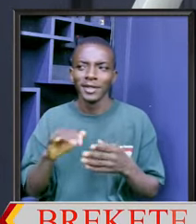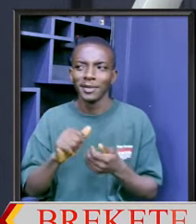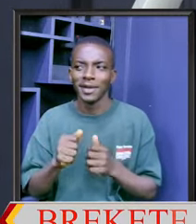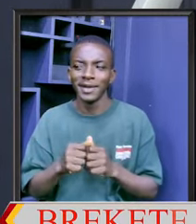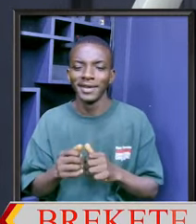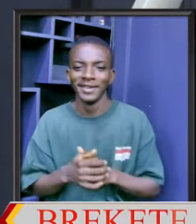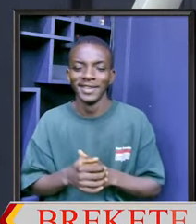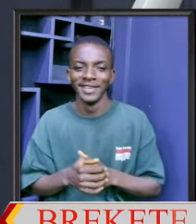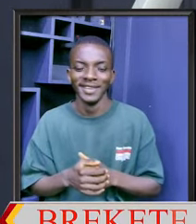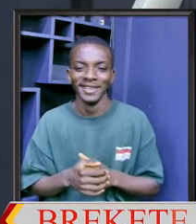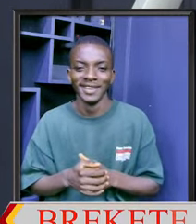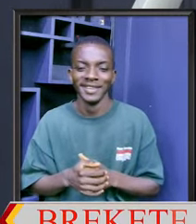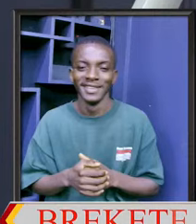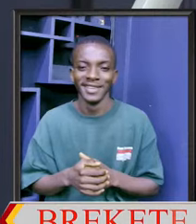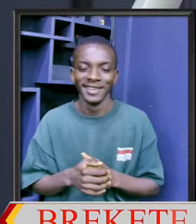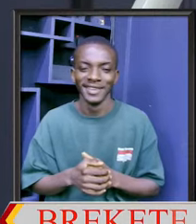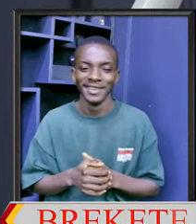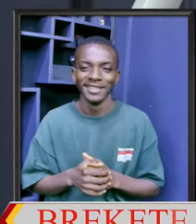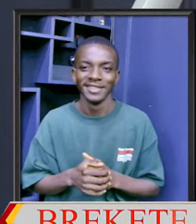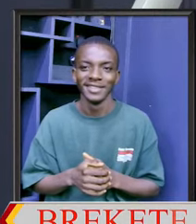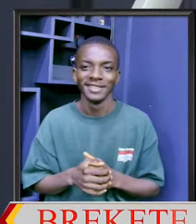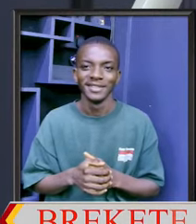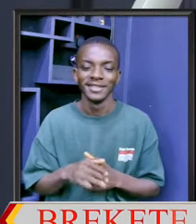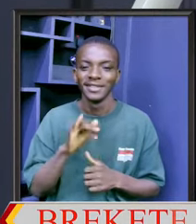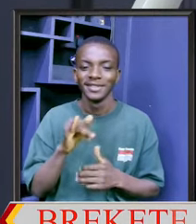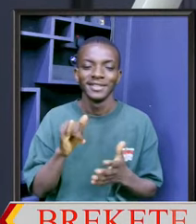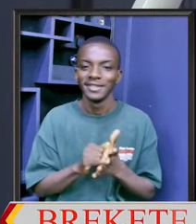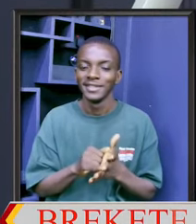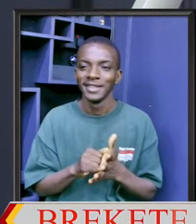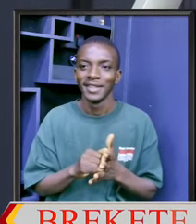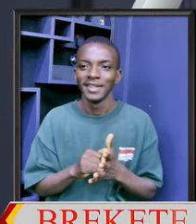issue. Okay, the big issue is that